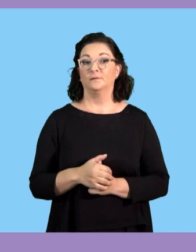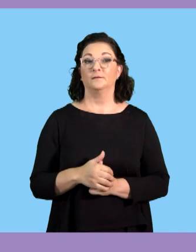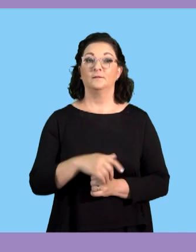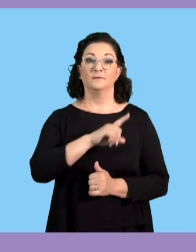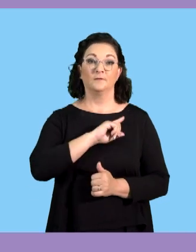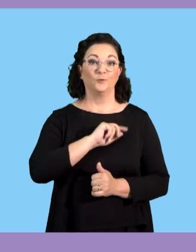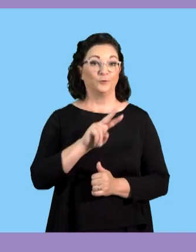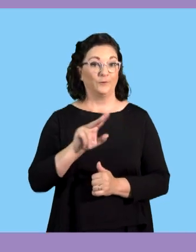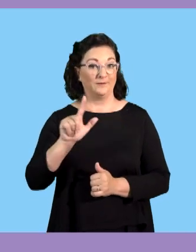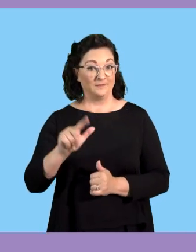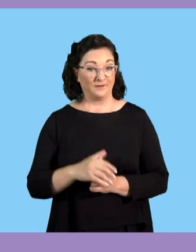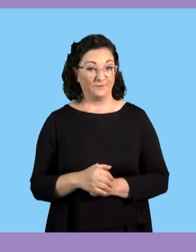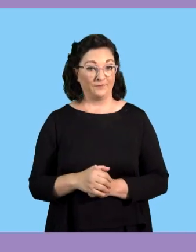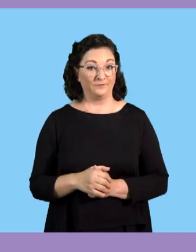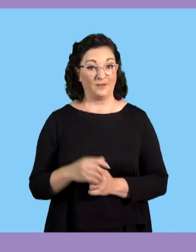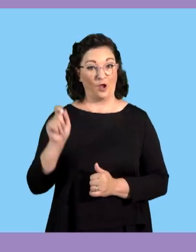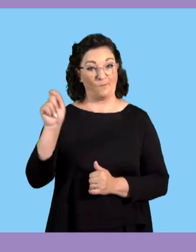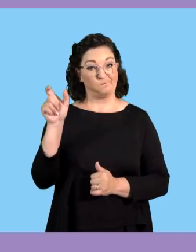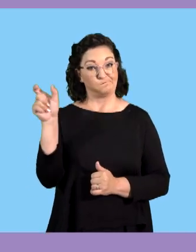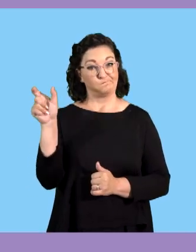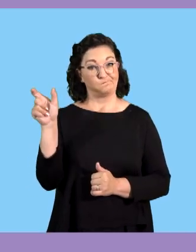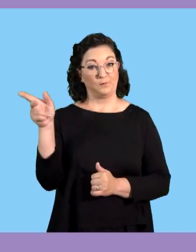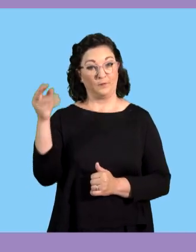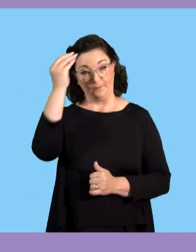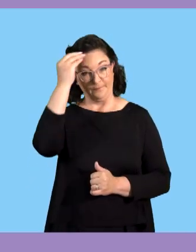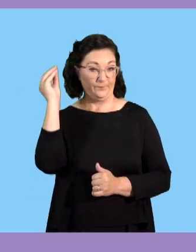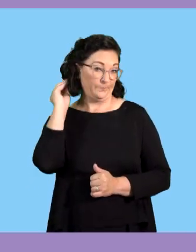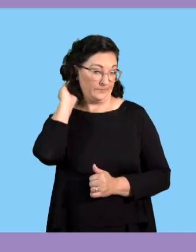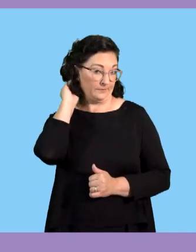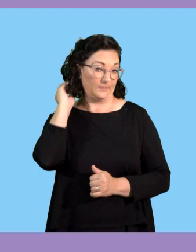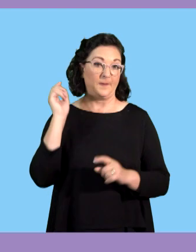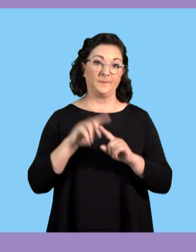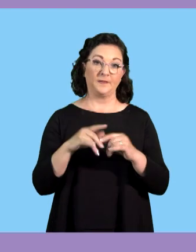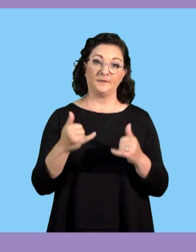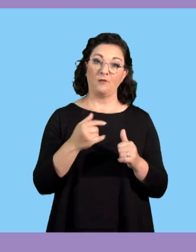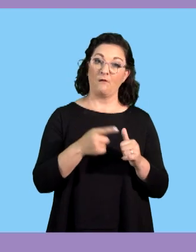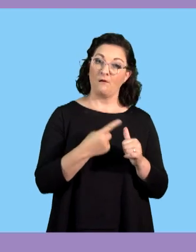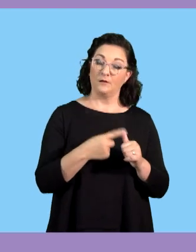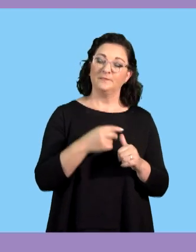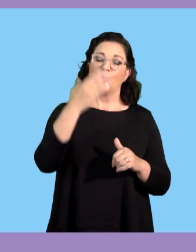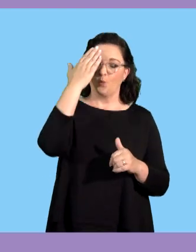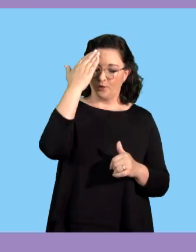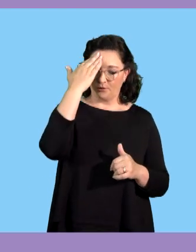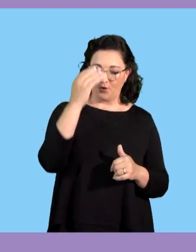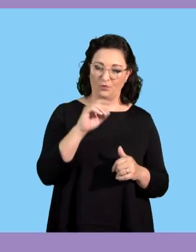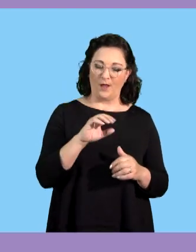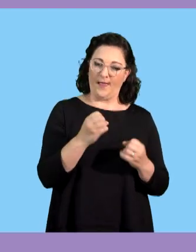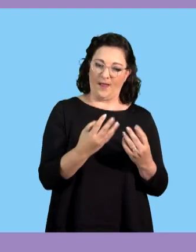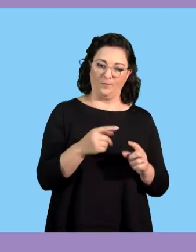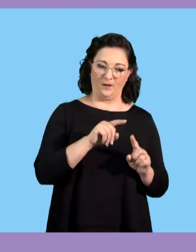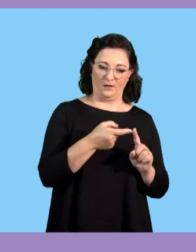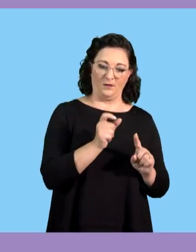3 will give you a 27. I'm writing it here because for my answer, I know I must have how many